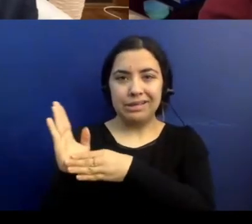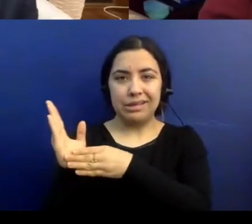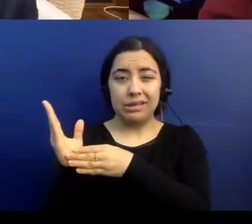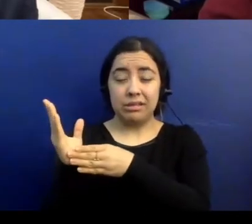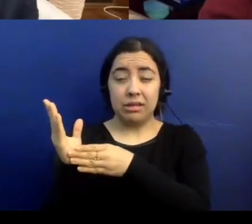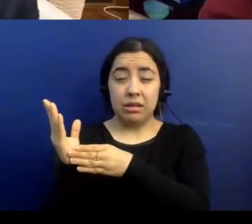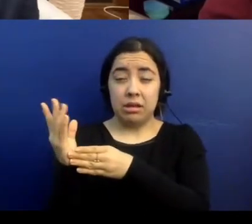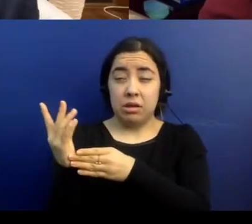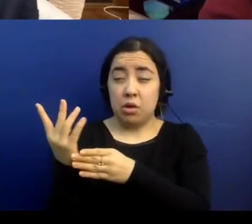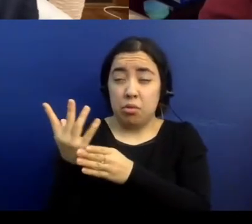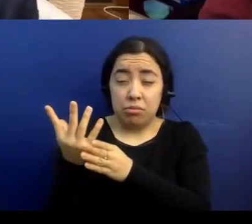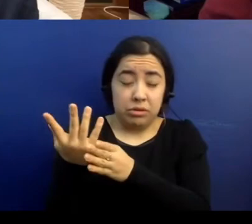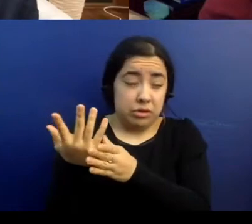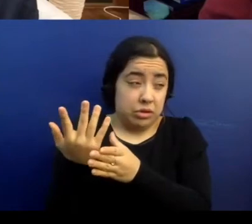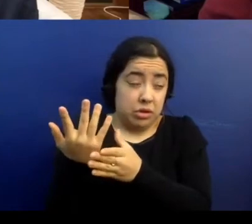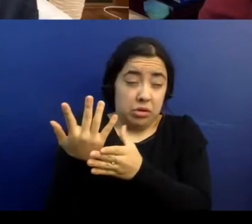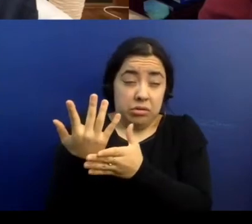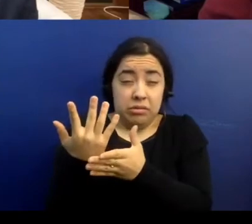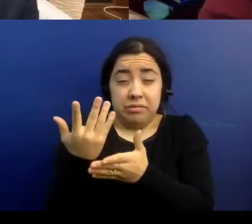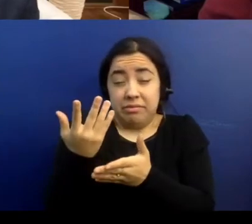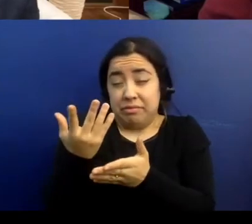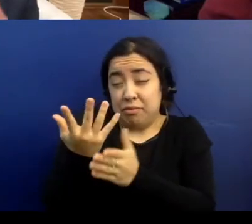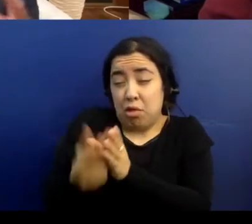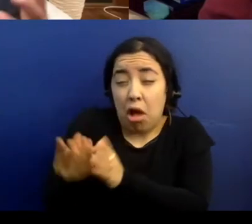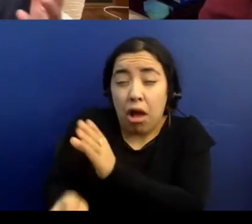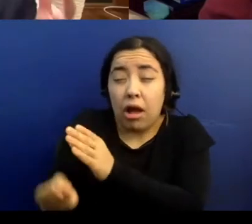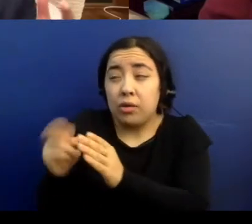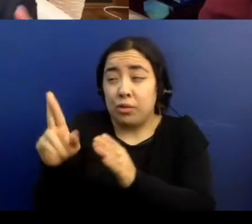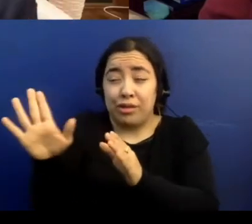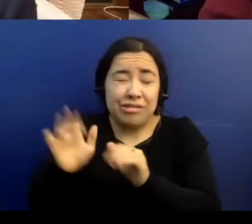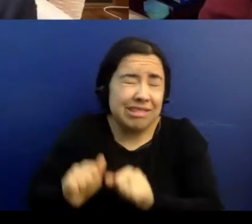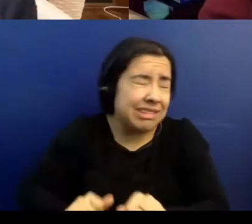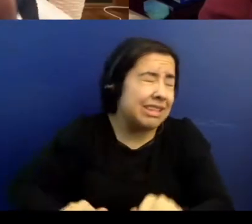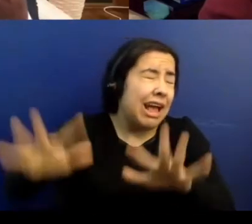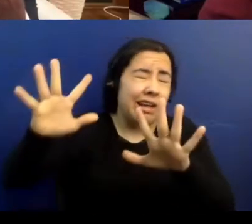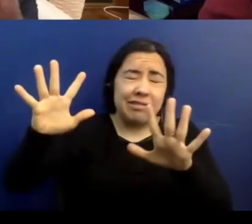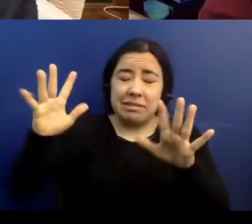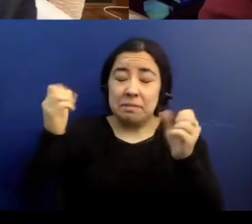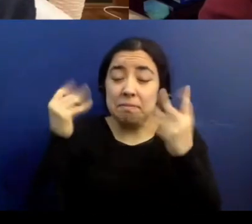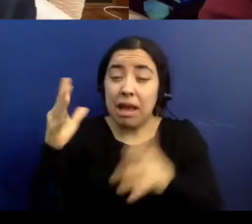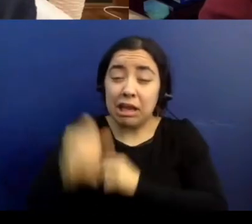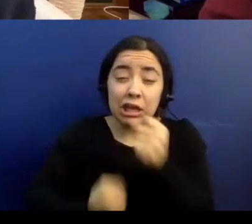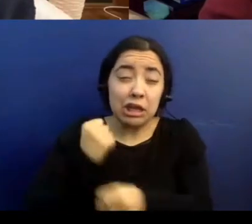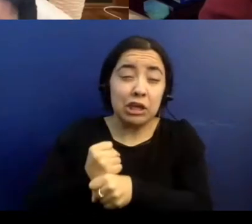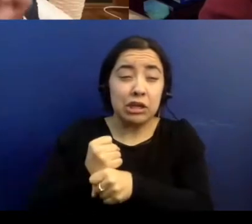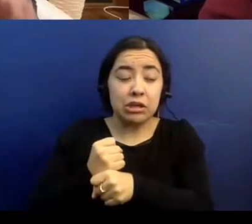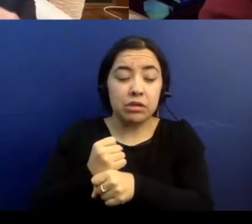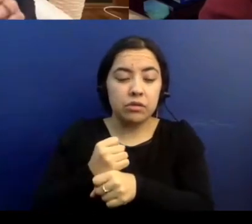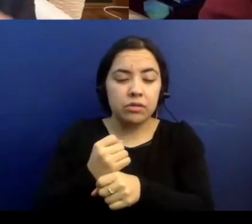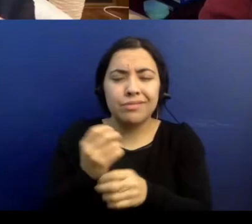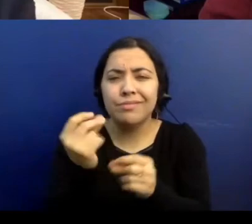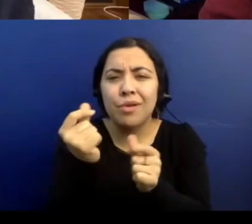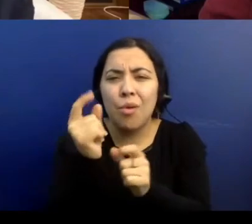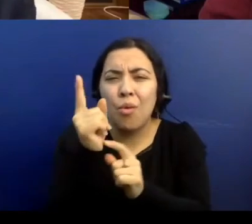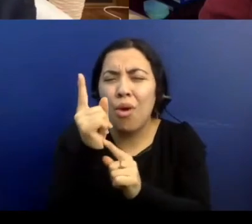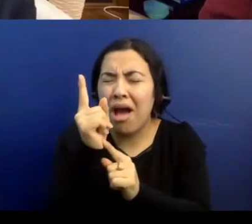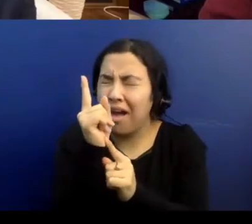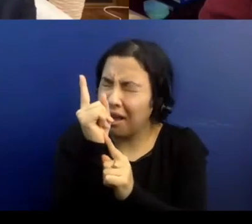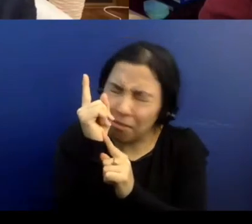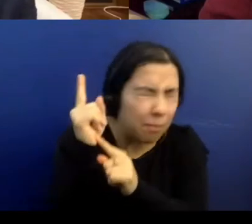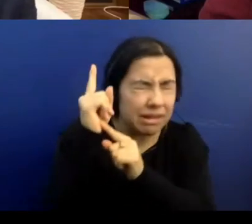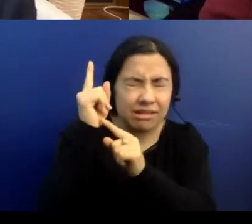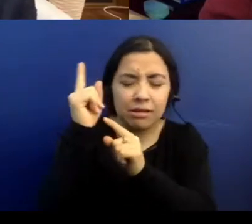many years, just gone in an instant. If those